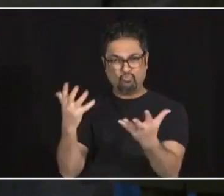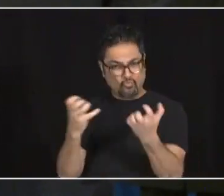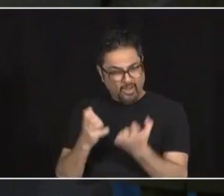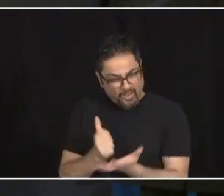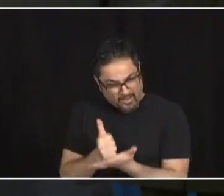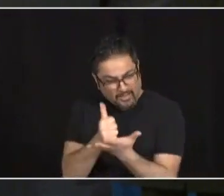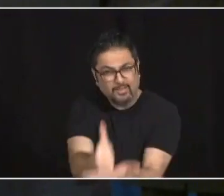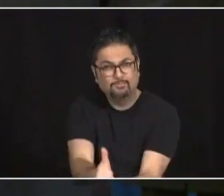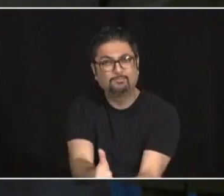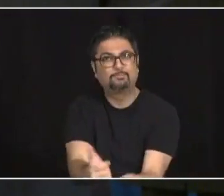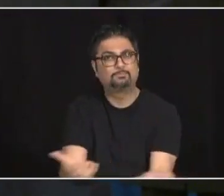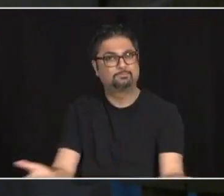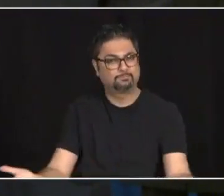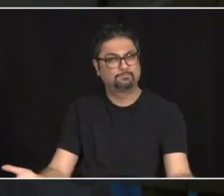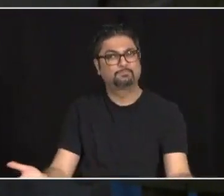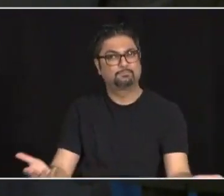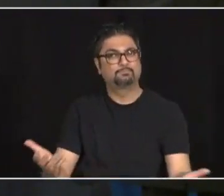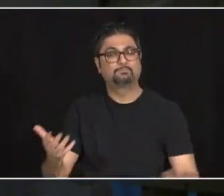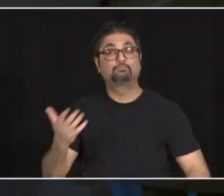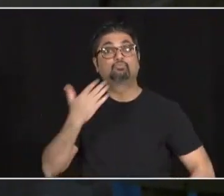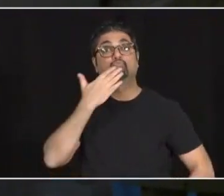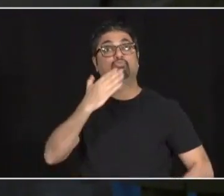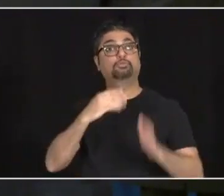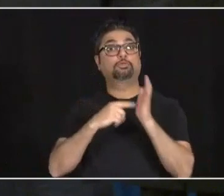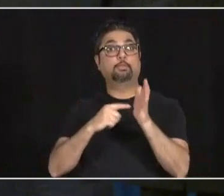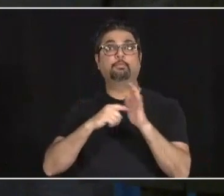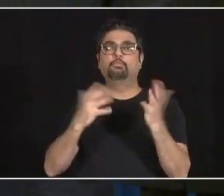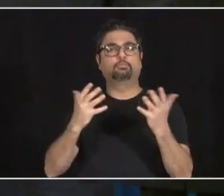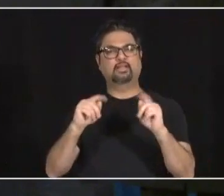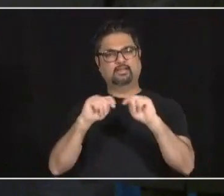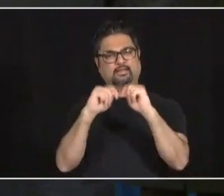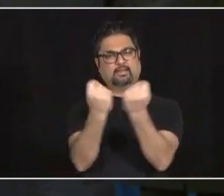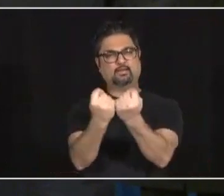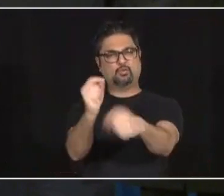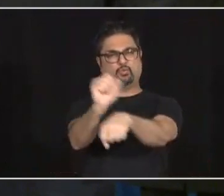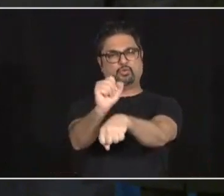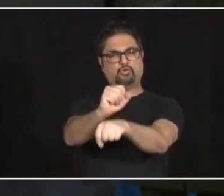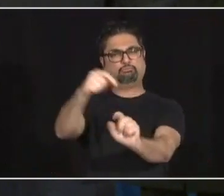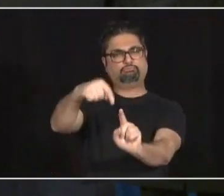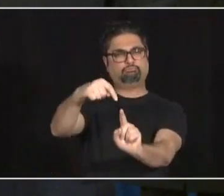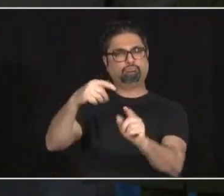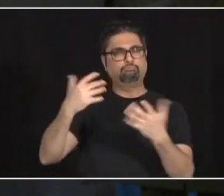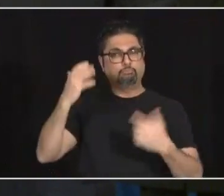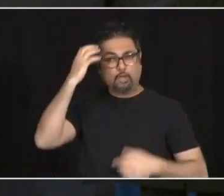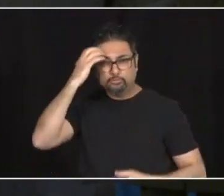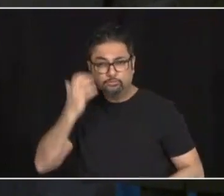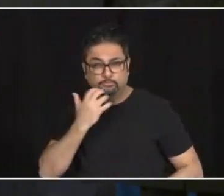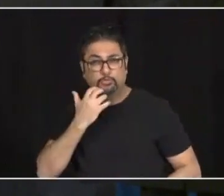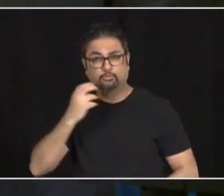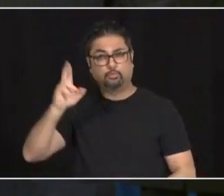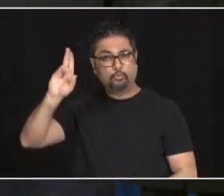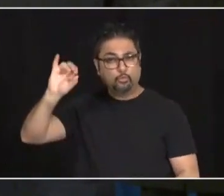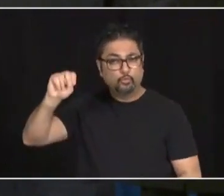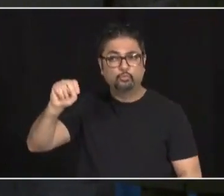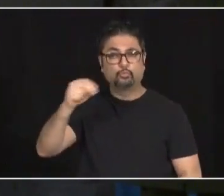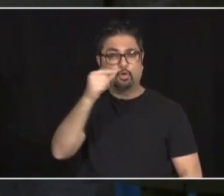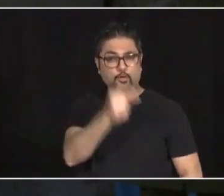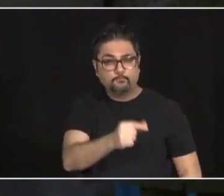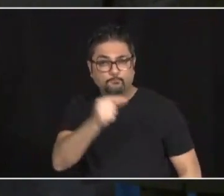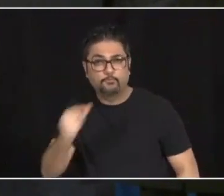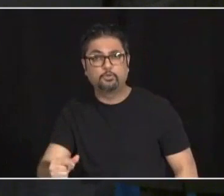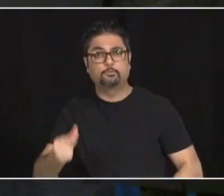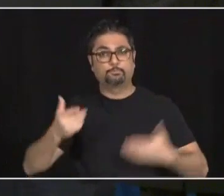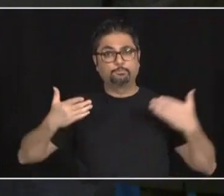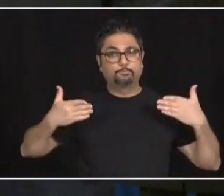great example of teamwork among the hospitals, the employee organizations, working with us in the government, with the Ministry of Long-Term Care